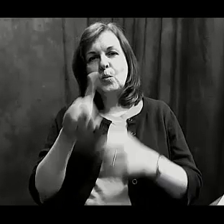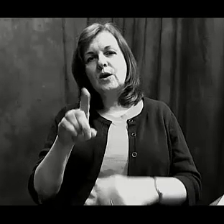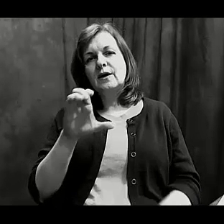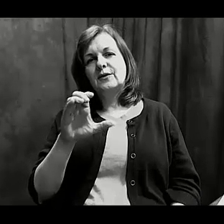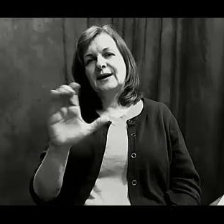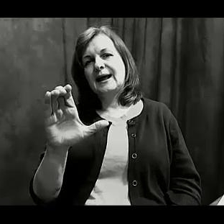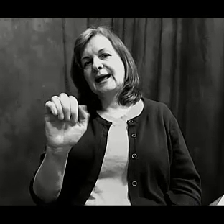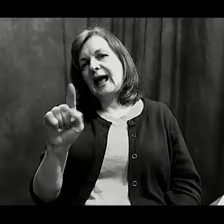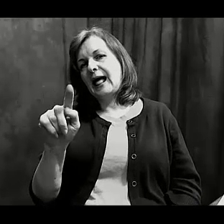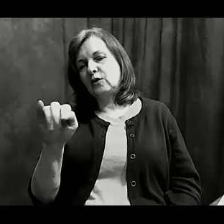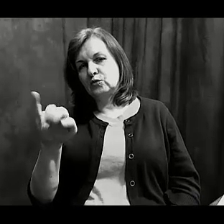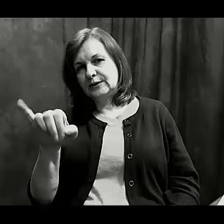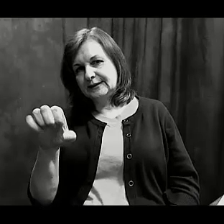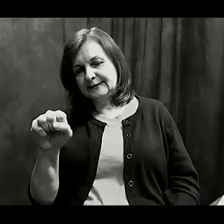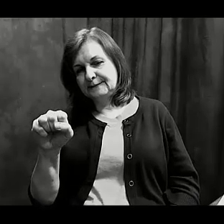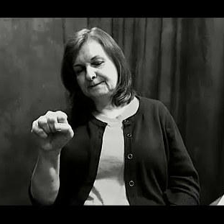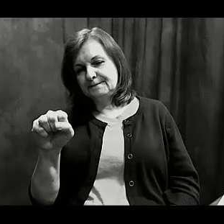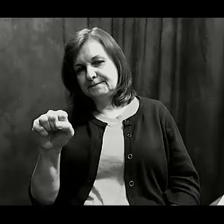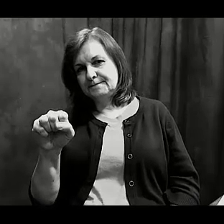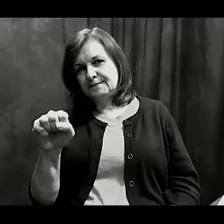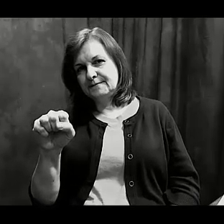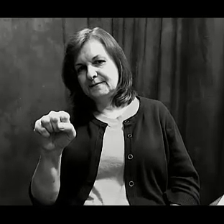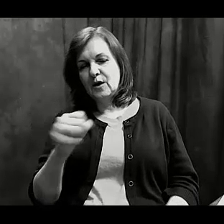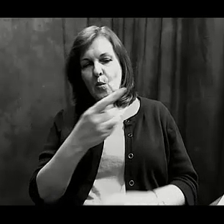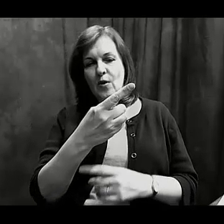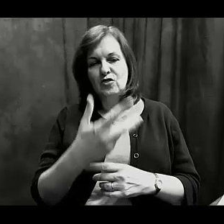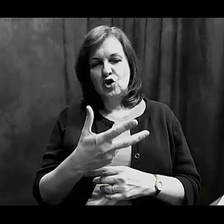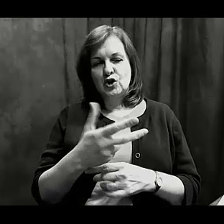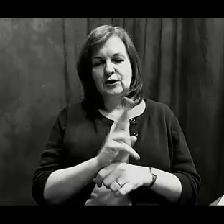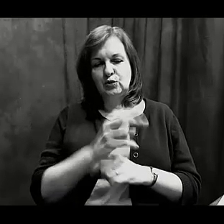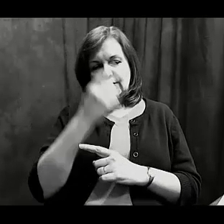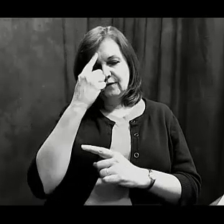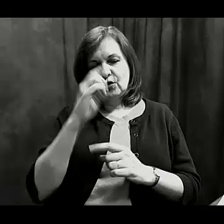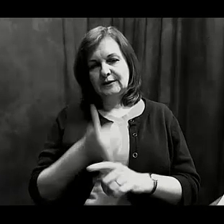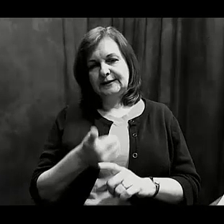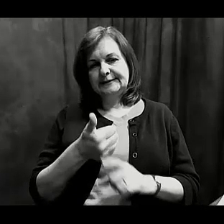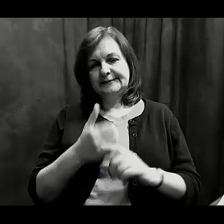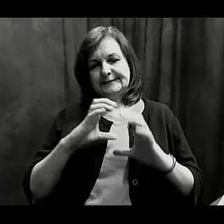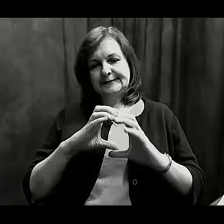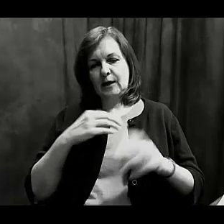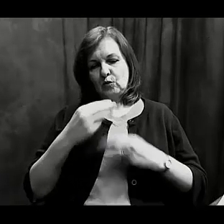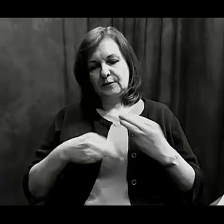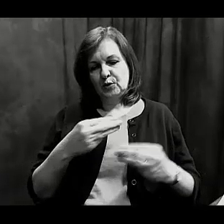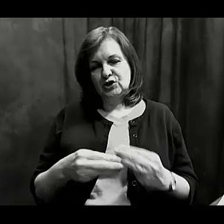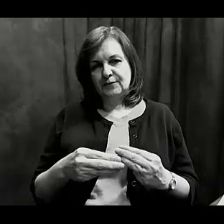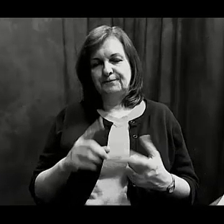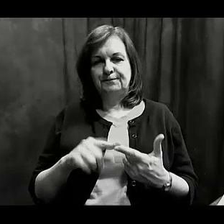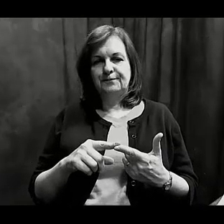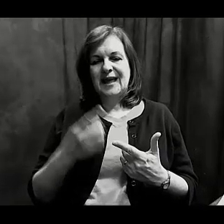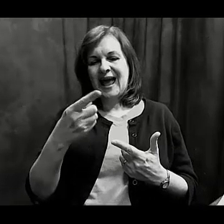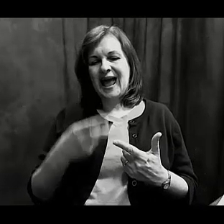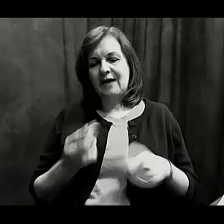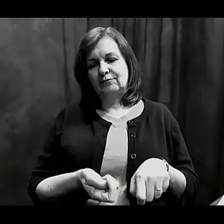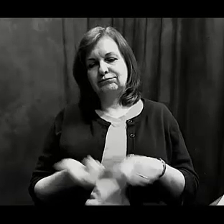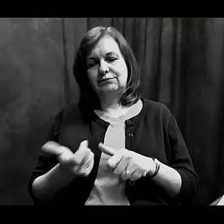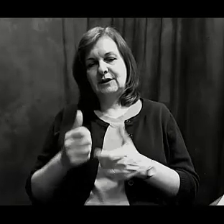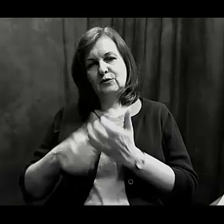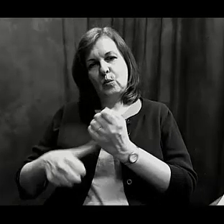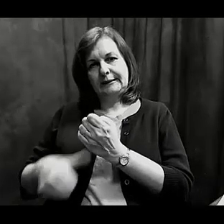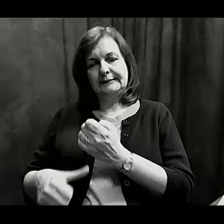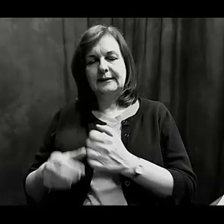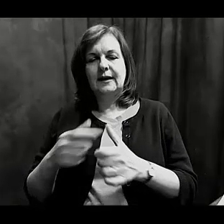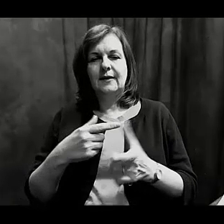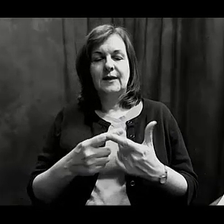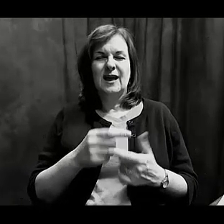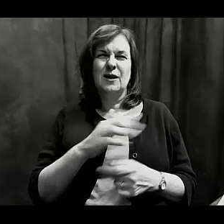right? So if he takes in 100 calories of leaf, he's going to use about a third of that for cell respiration. Half of it he